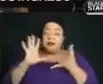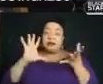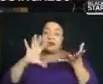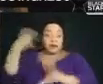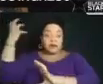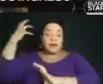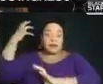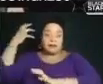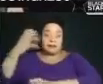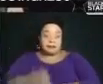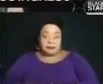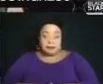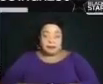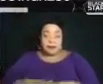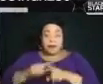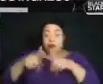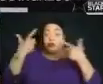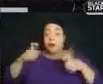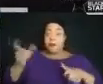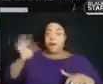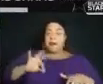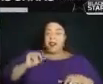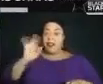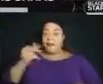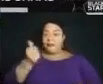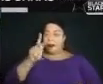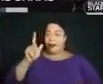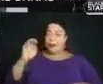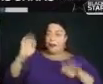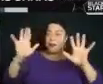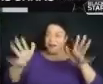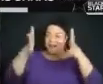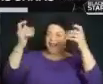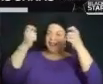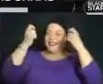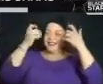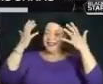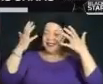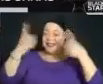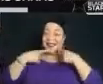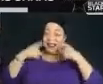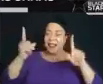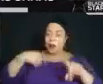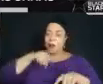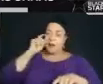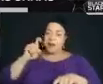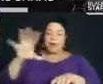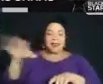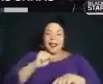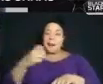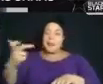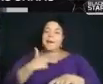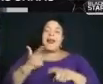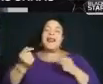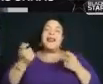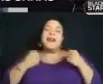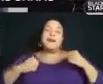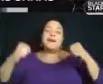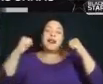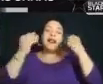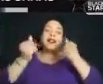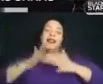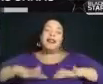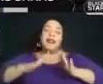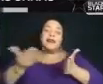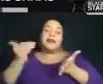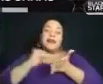again. America has never been America to me, but we swear this oath that America will be. We